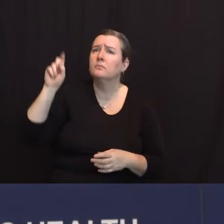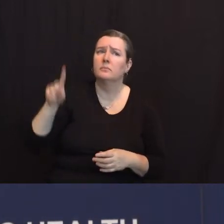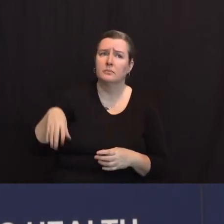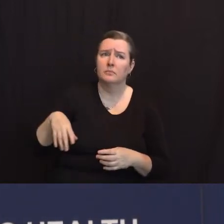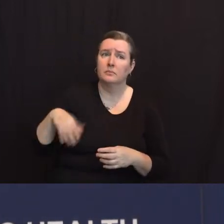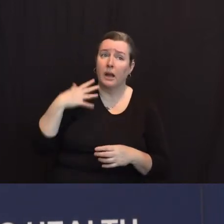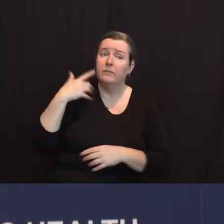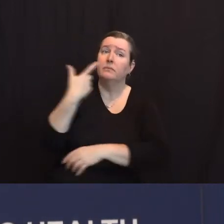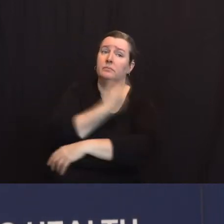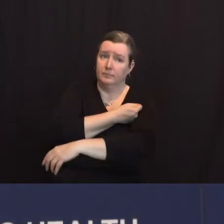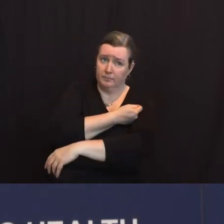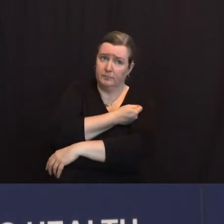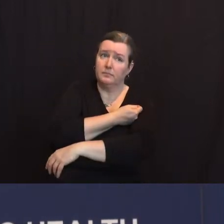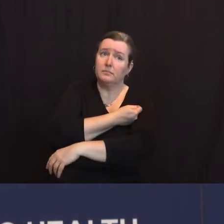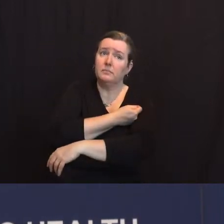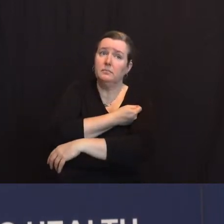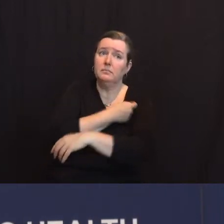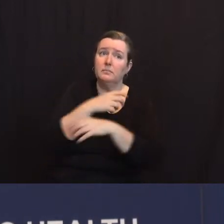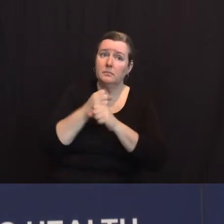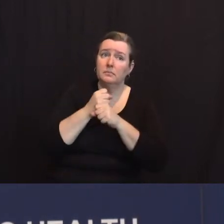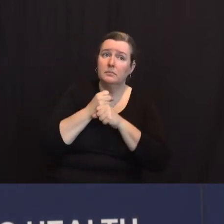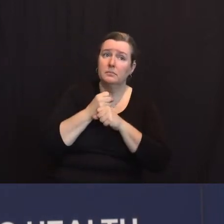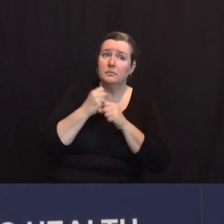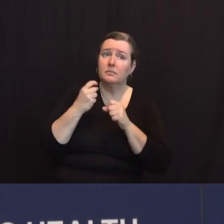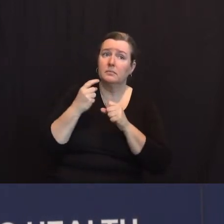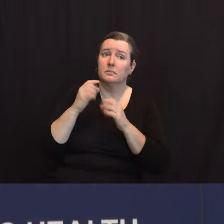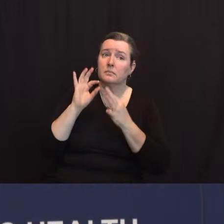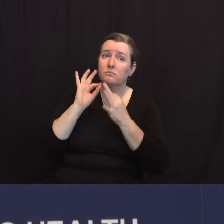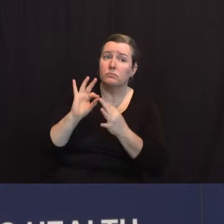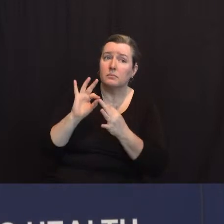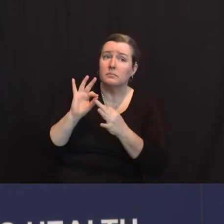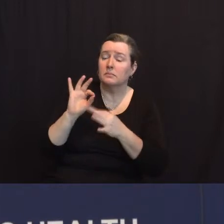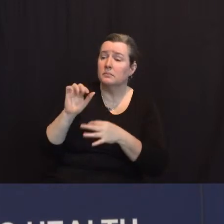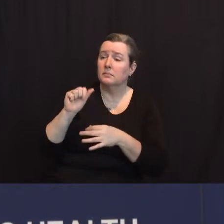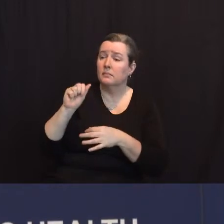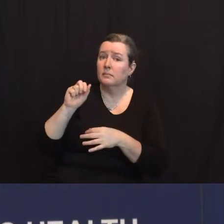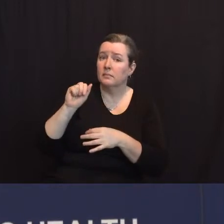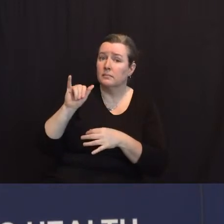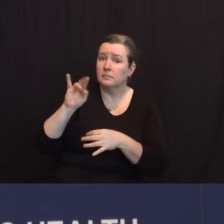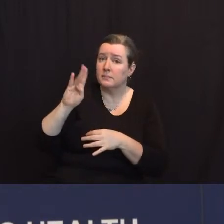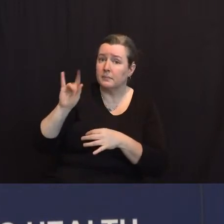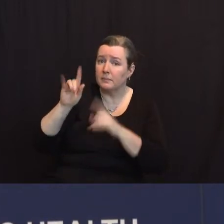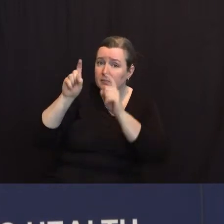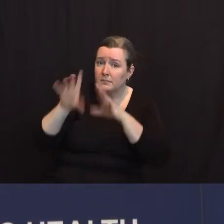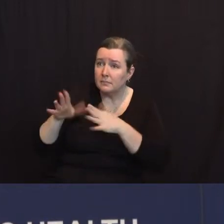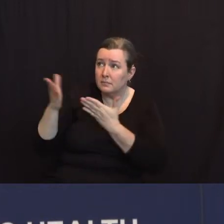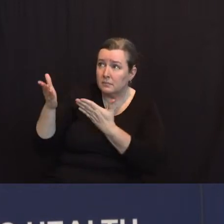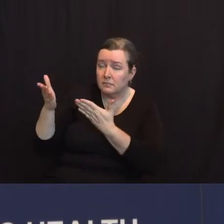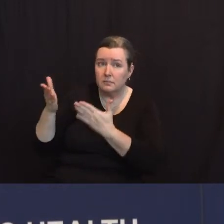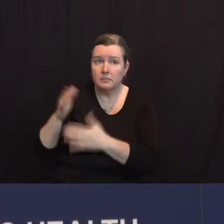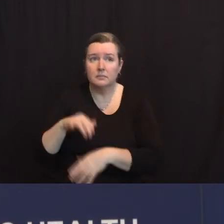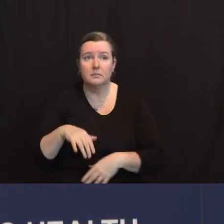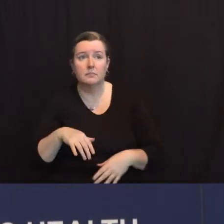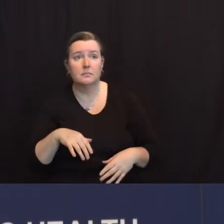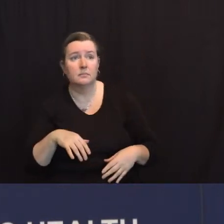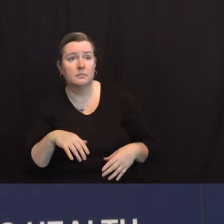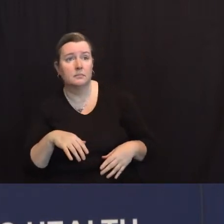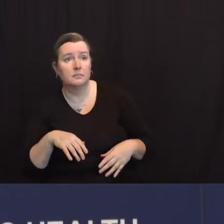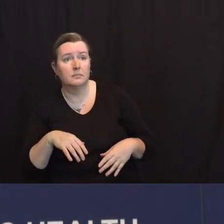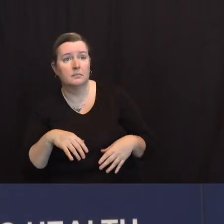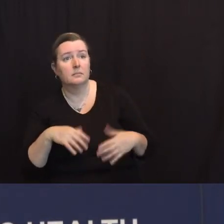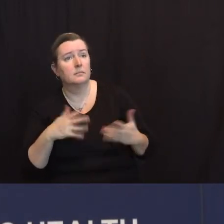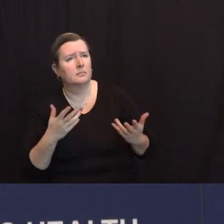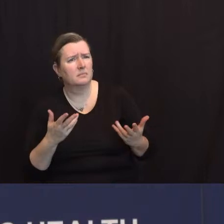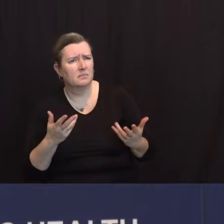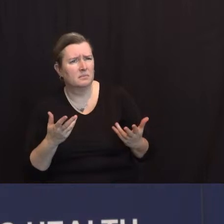get an accurate antibody test? Well, you can't do the regular, spike protein antibody test, because it's going to be positive